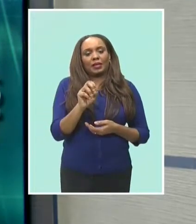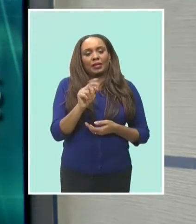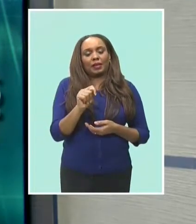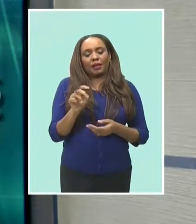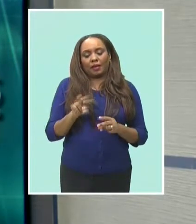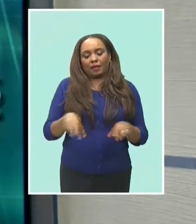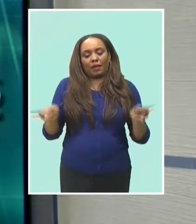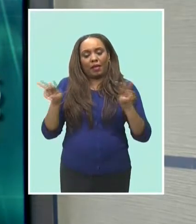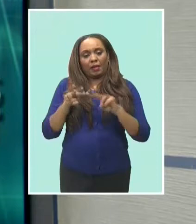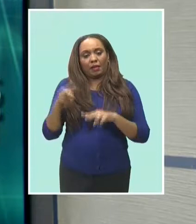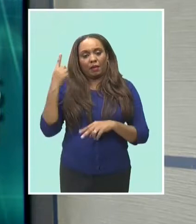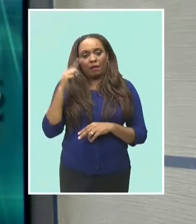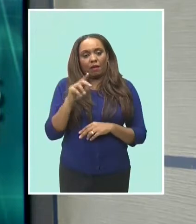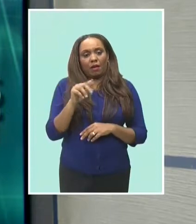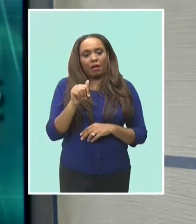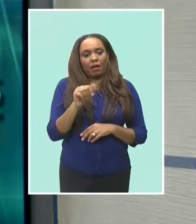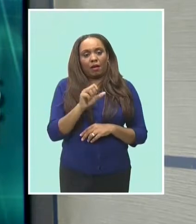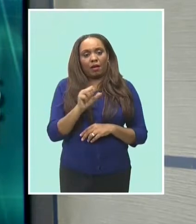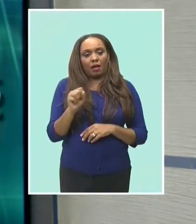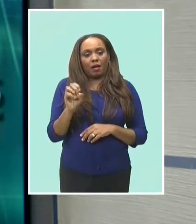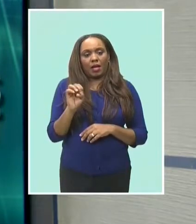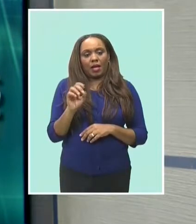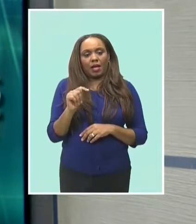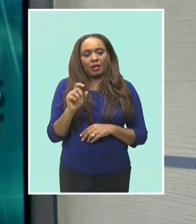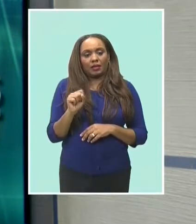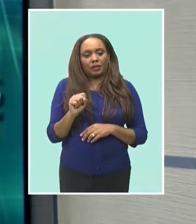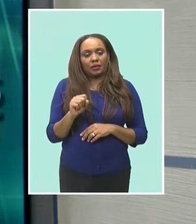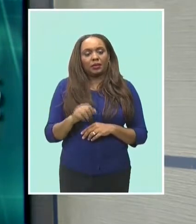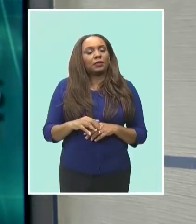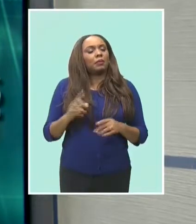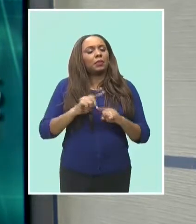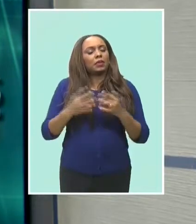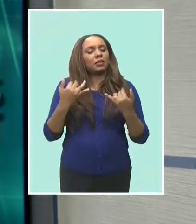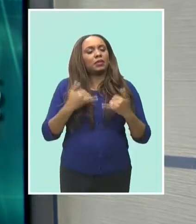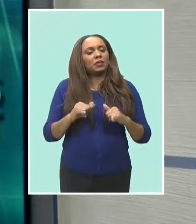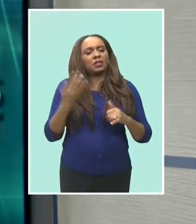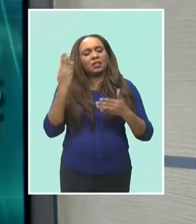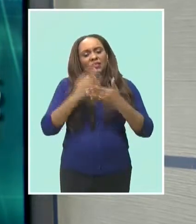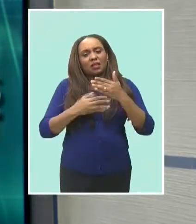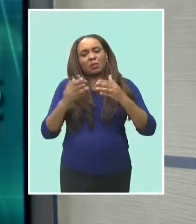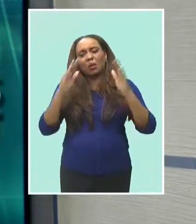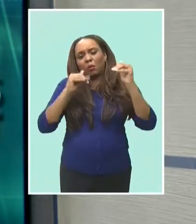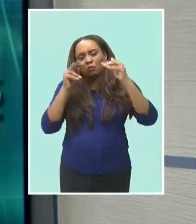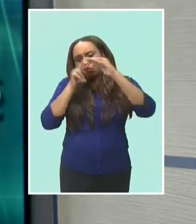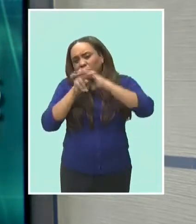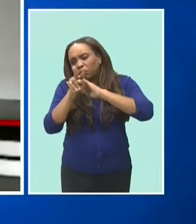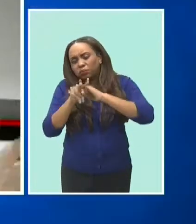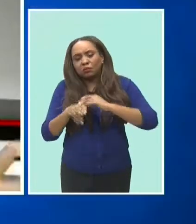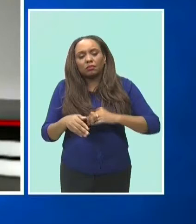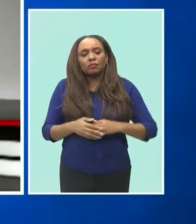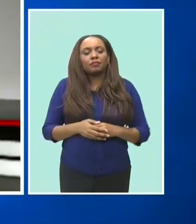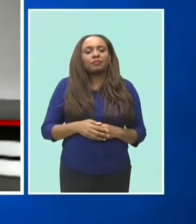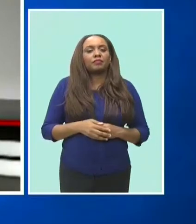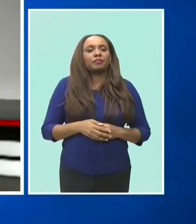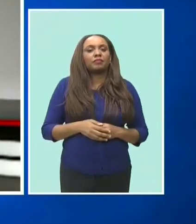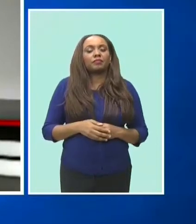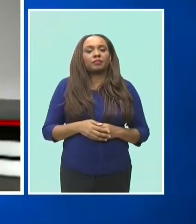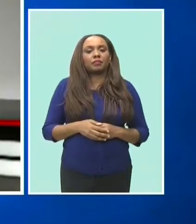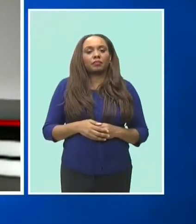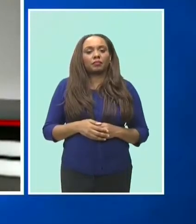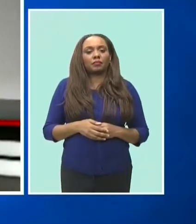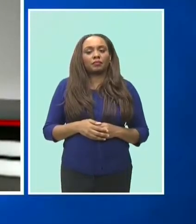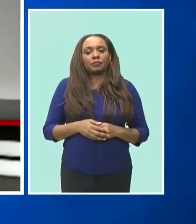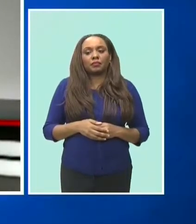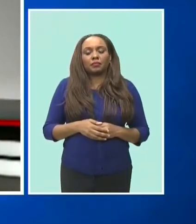growth in loans that had been achieved by the sector was eroded, but there is still some optimism. Looking forward, we do